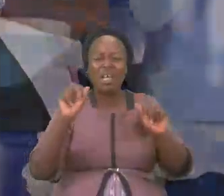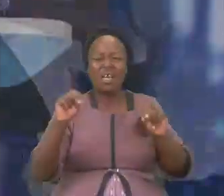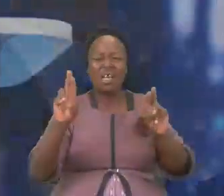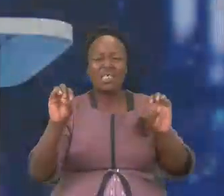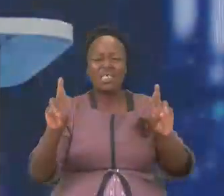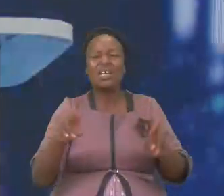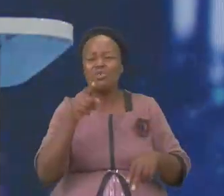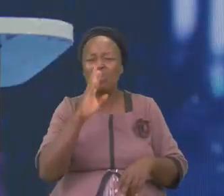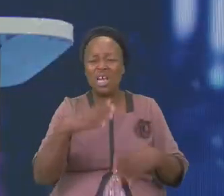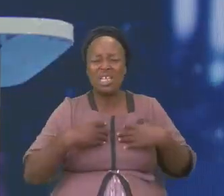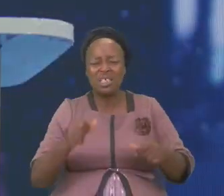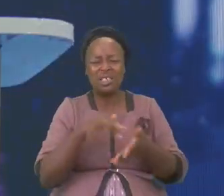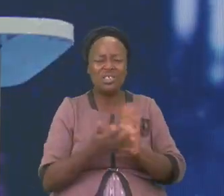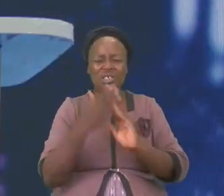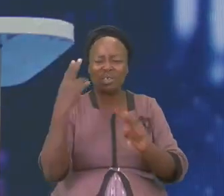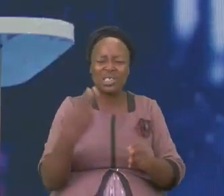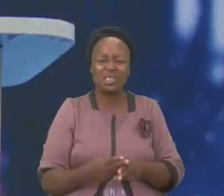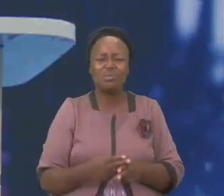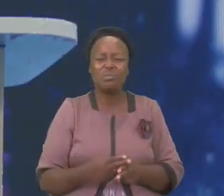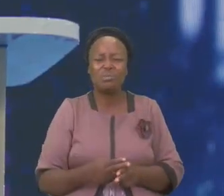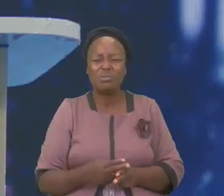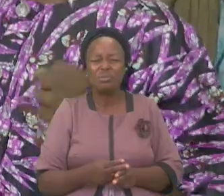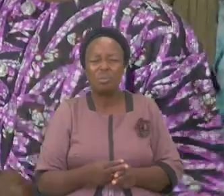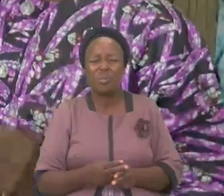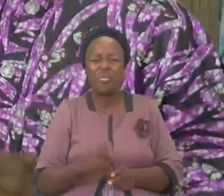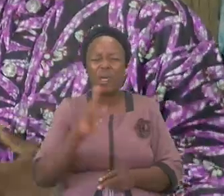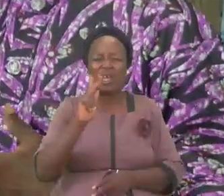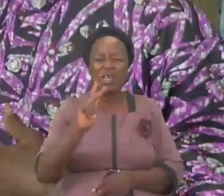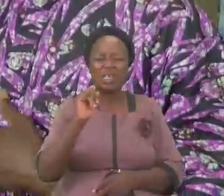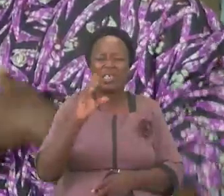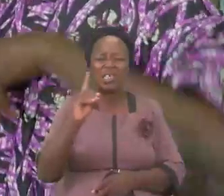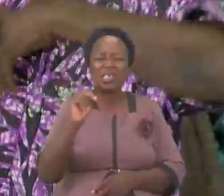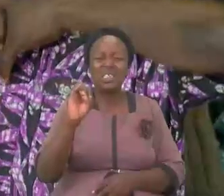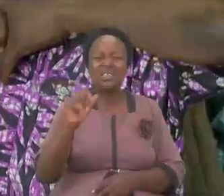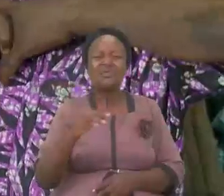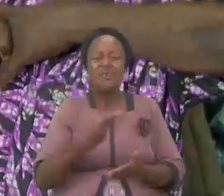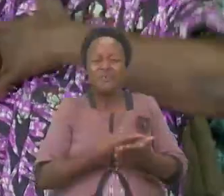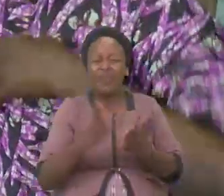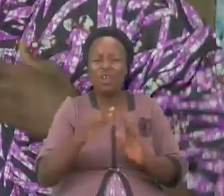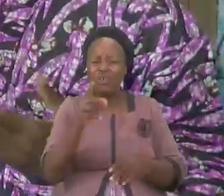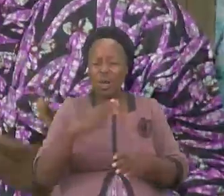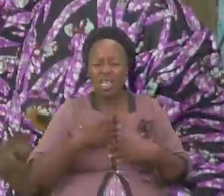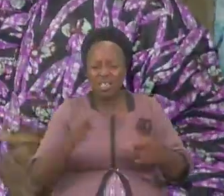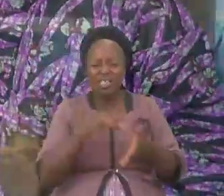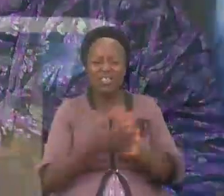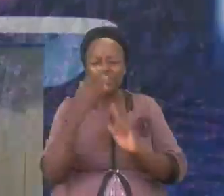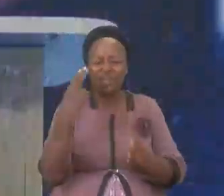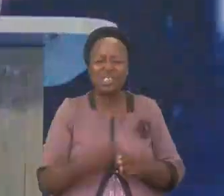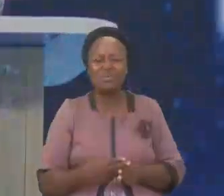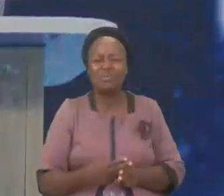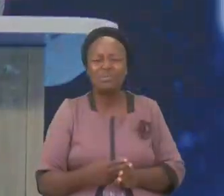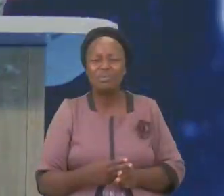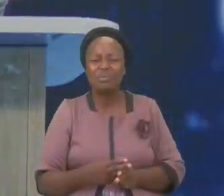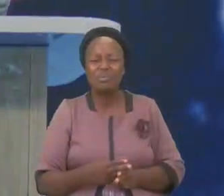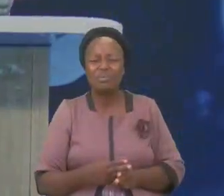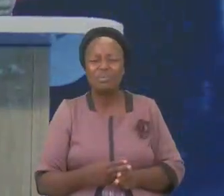Kidney failure, you are healed in Jesus' name. And that spinal cord that has been affected,